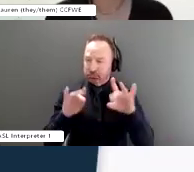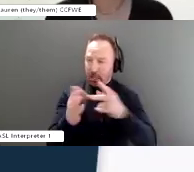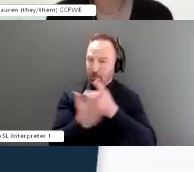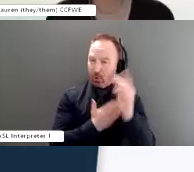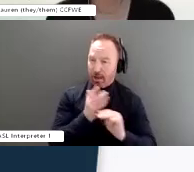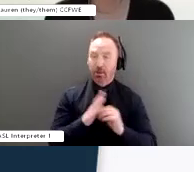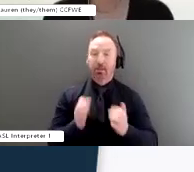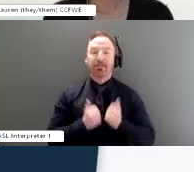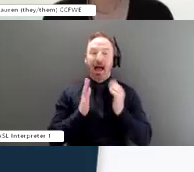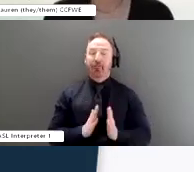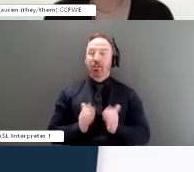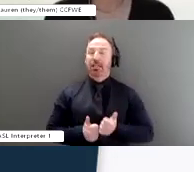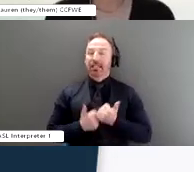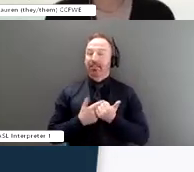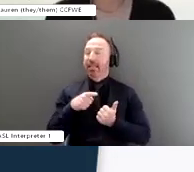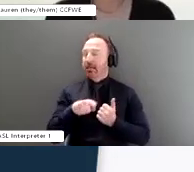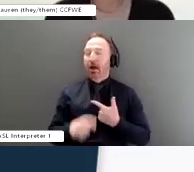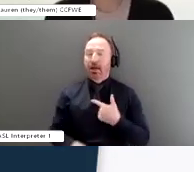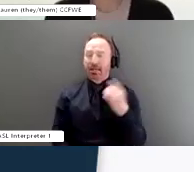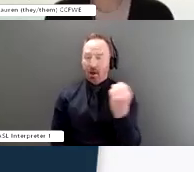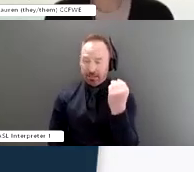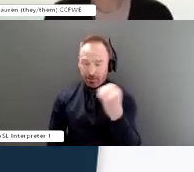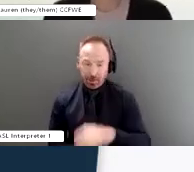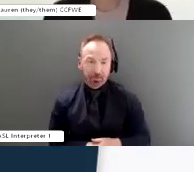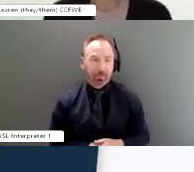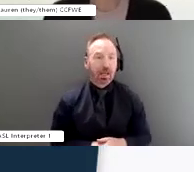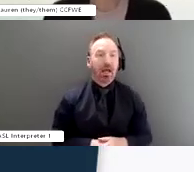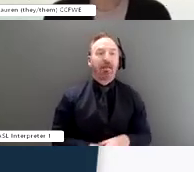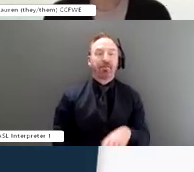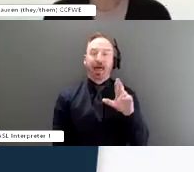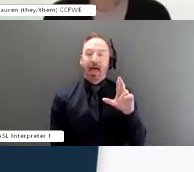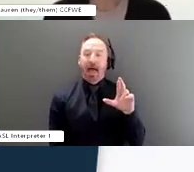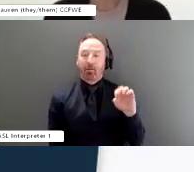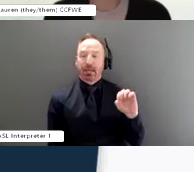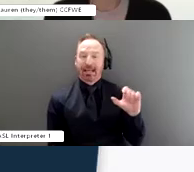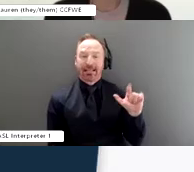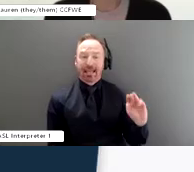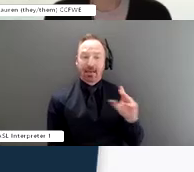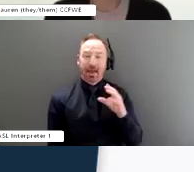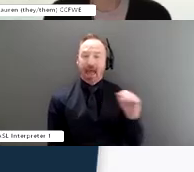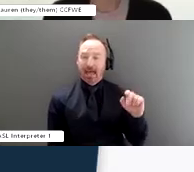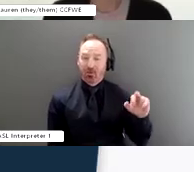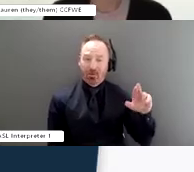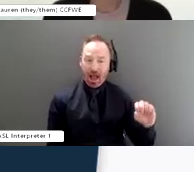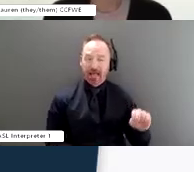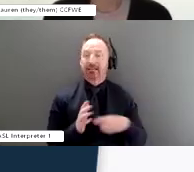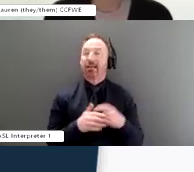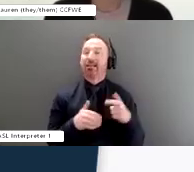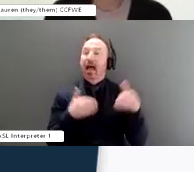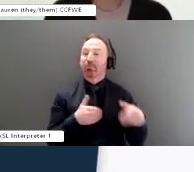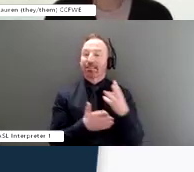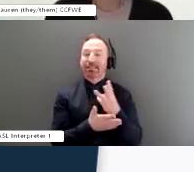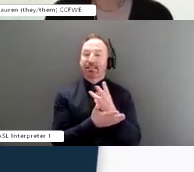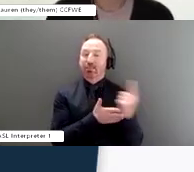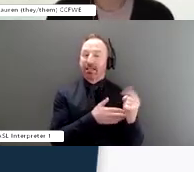in Ontario. So Reclaim and Rise is our 6-week virtual program for refugee survivors. Participants learn